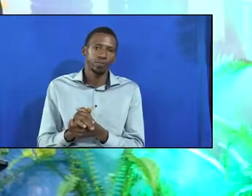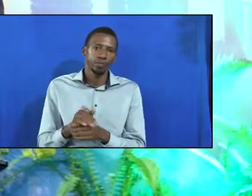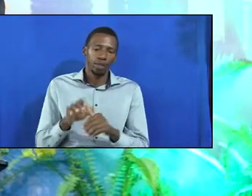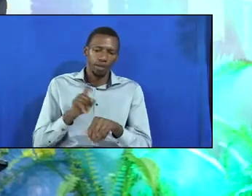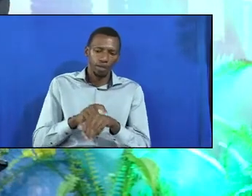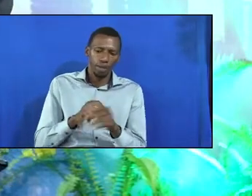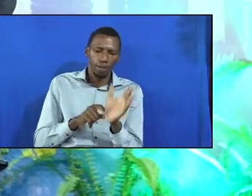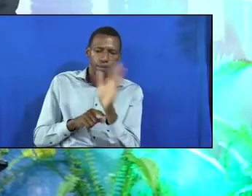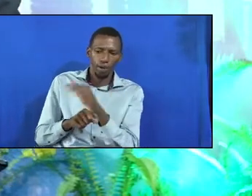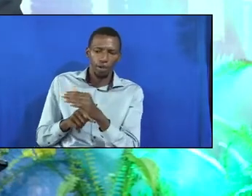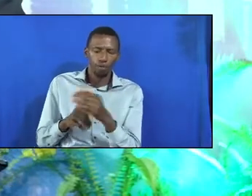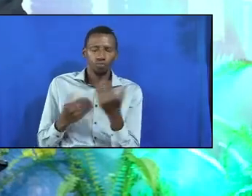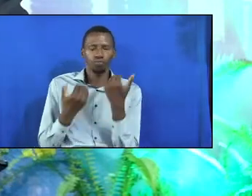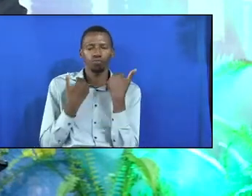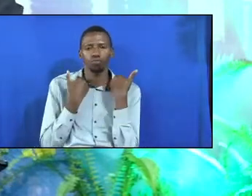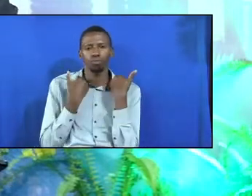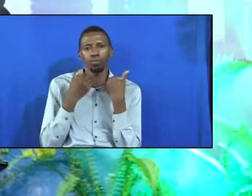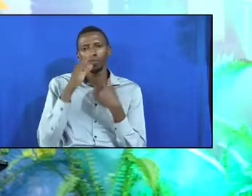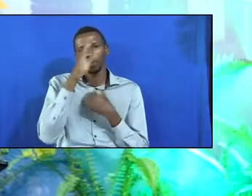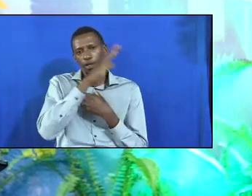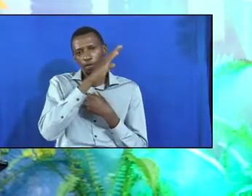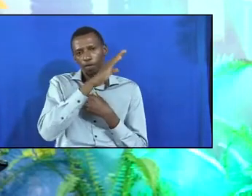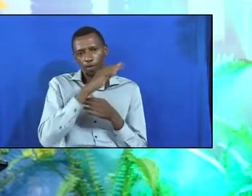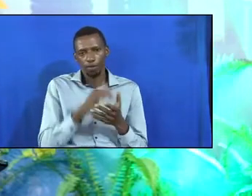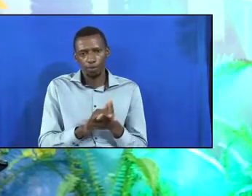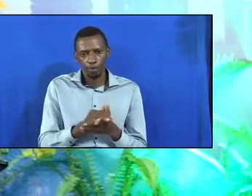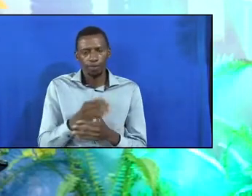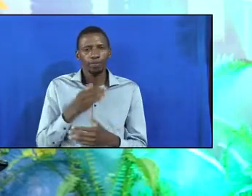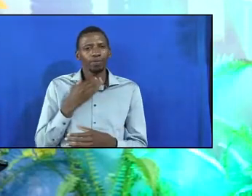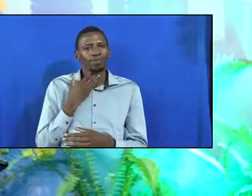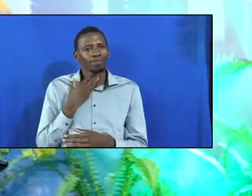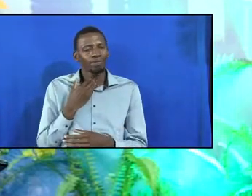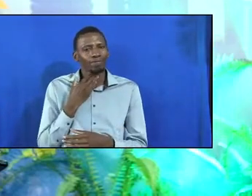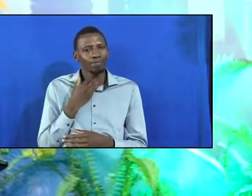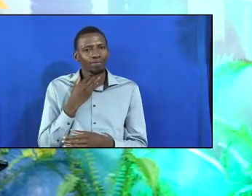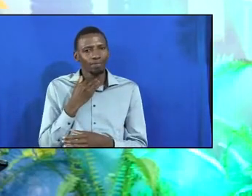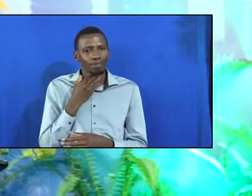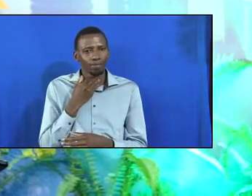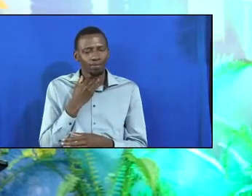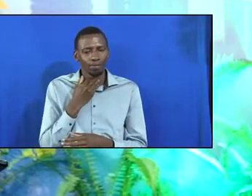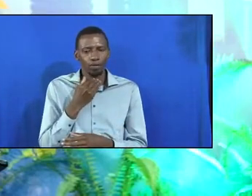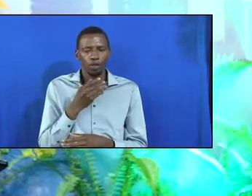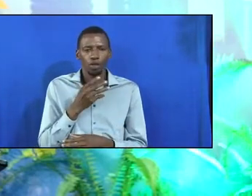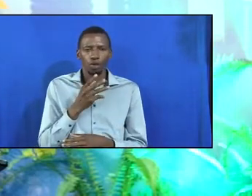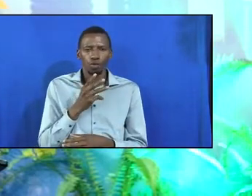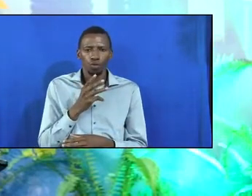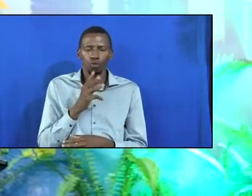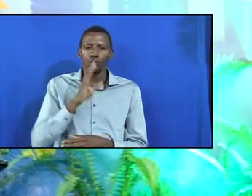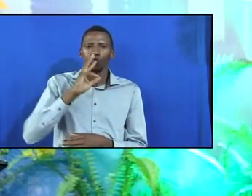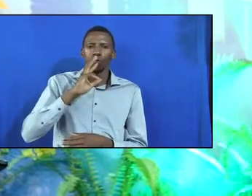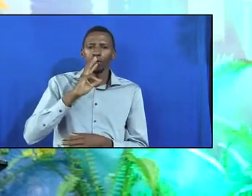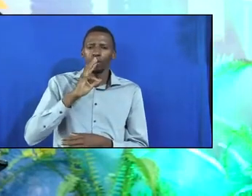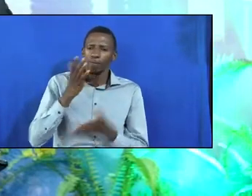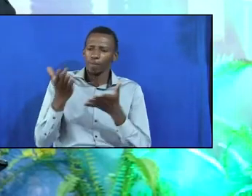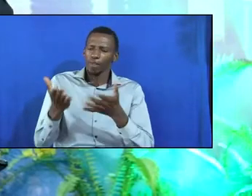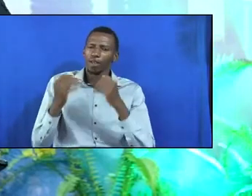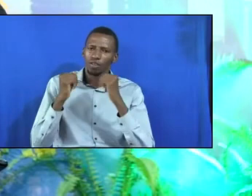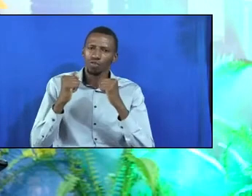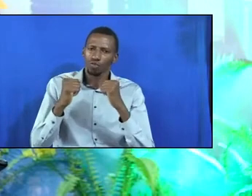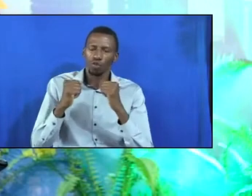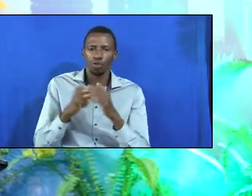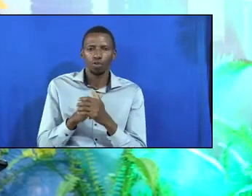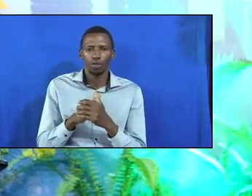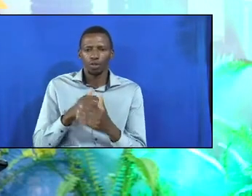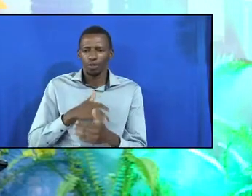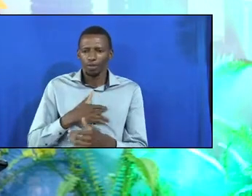that evening, the desire to drink was aroused in her as never before. She was